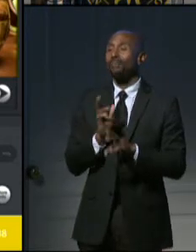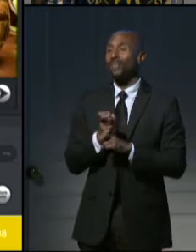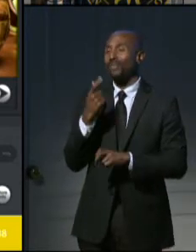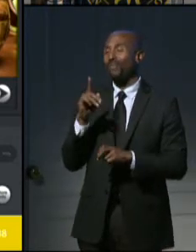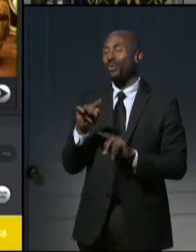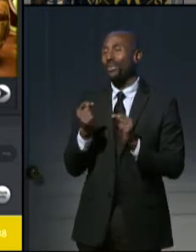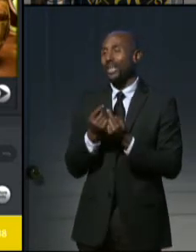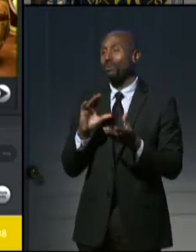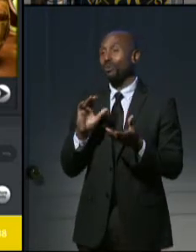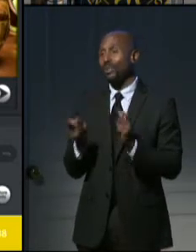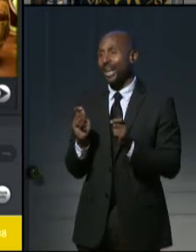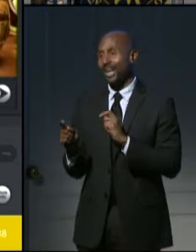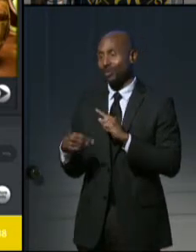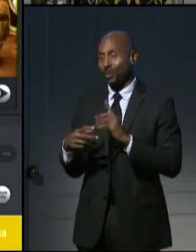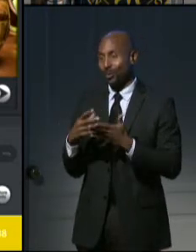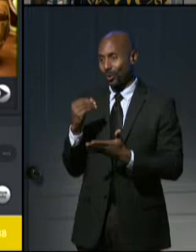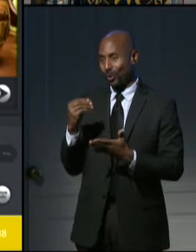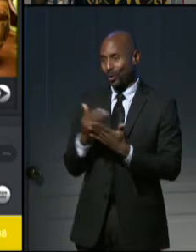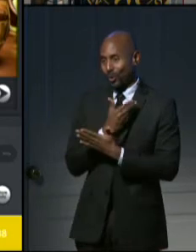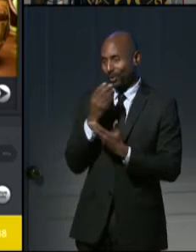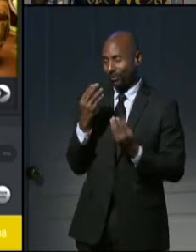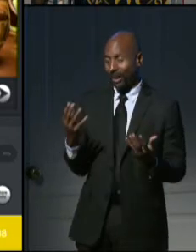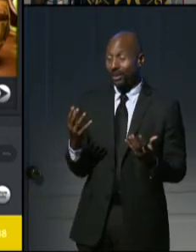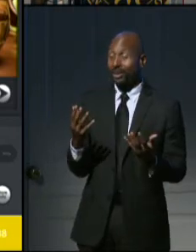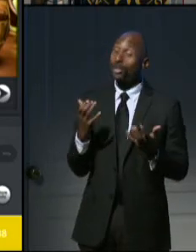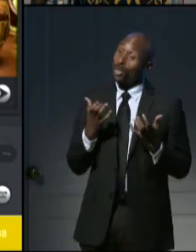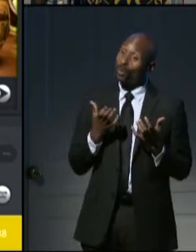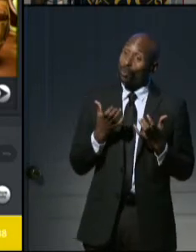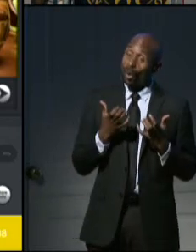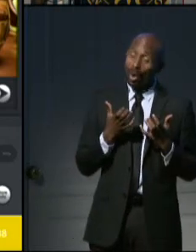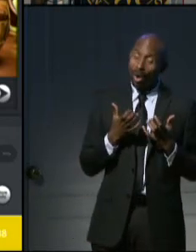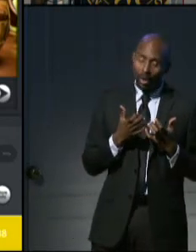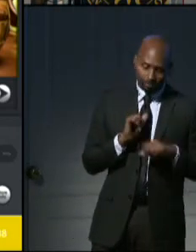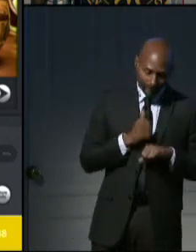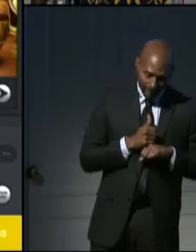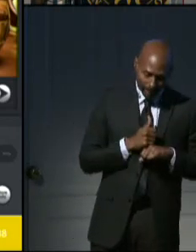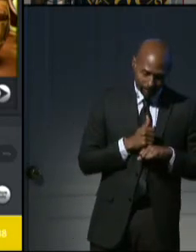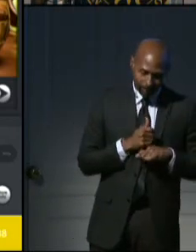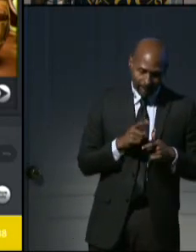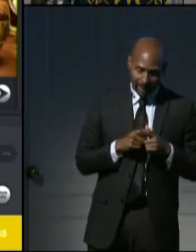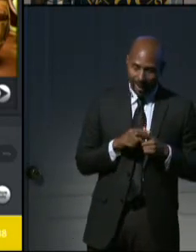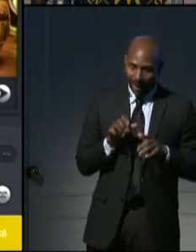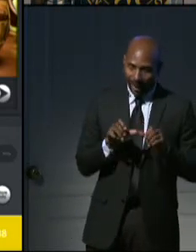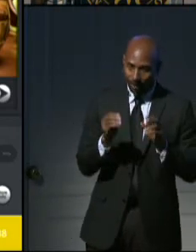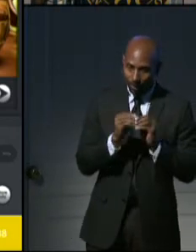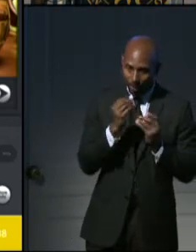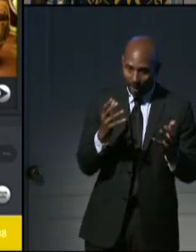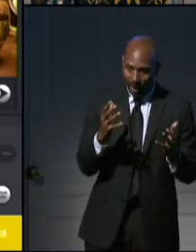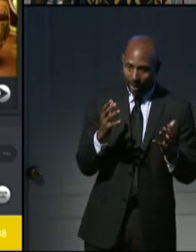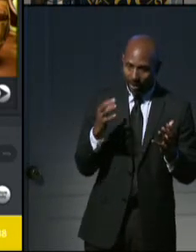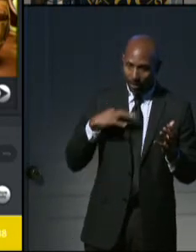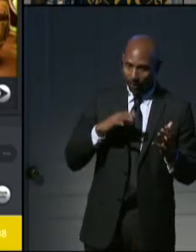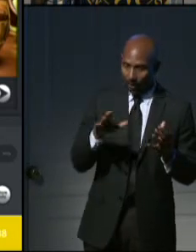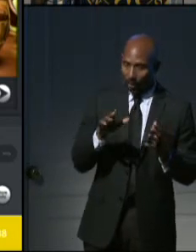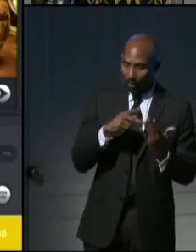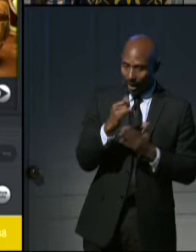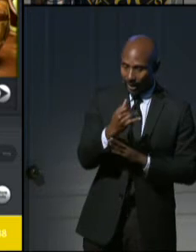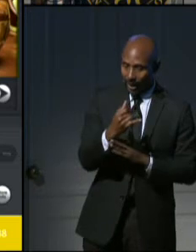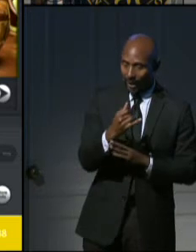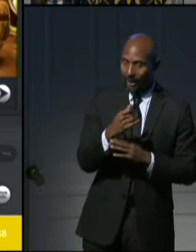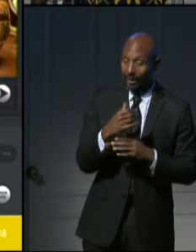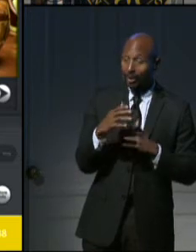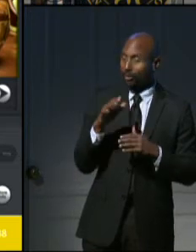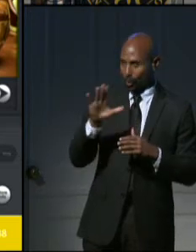it to be hardened enough to be able to capture data that's useful for your process, but still having that